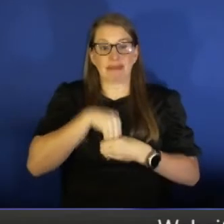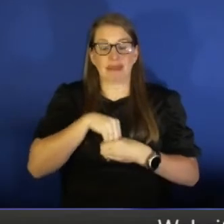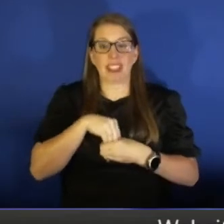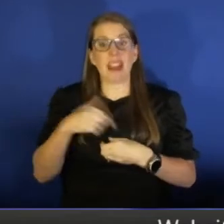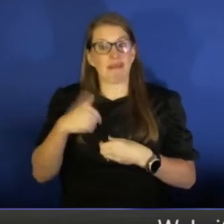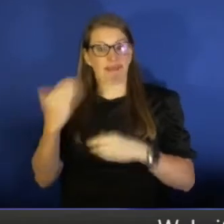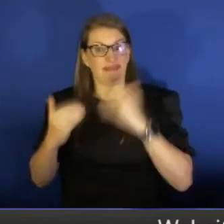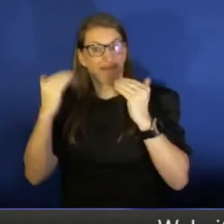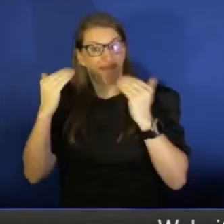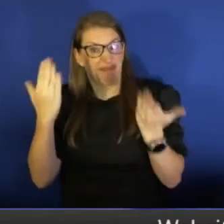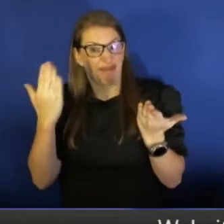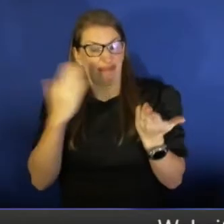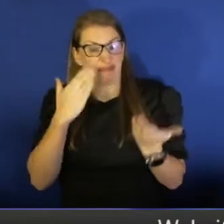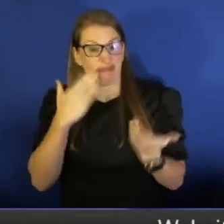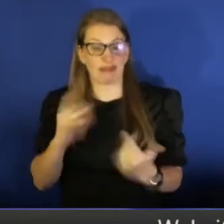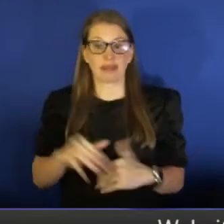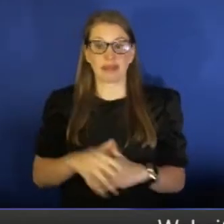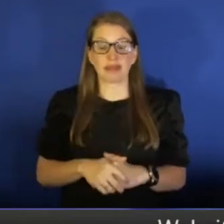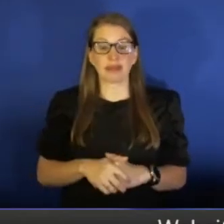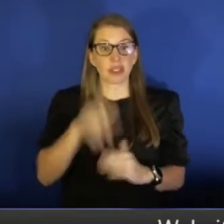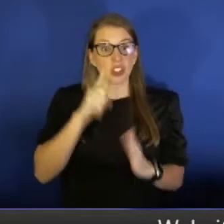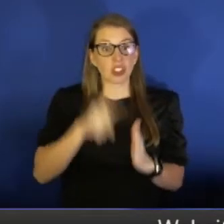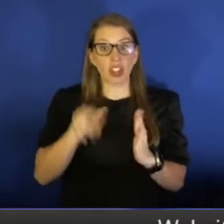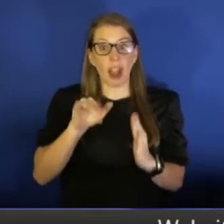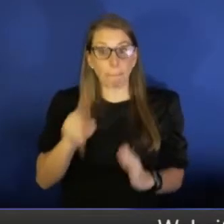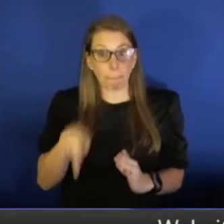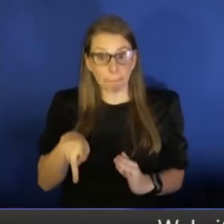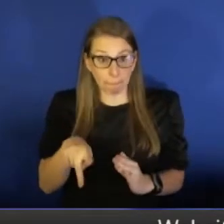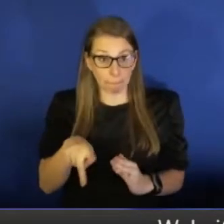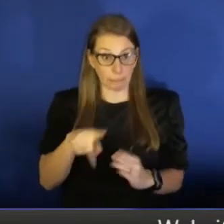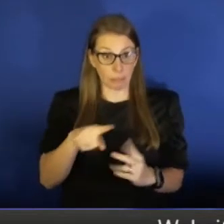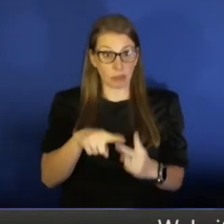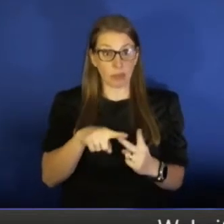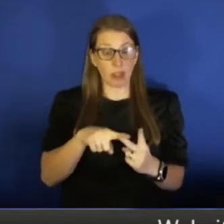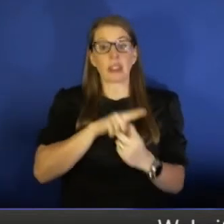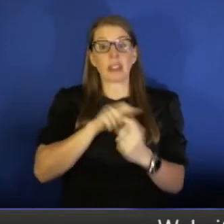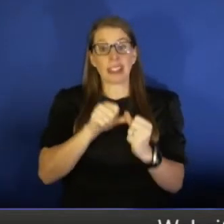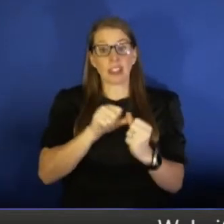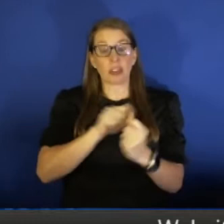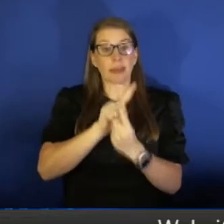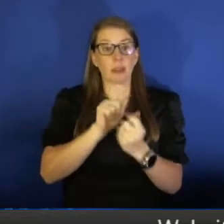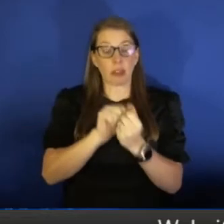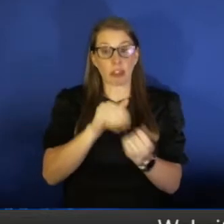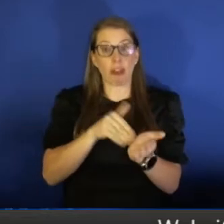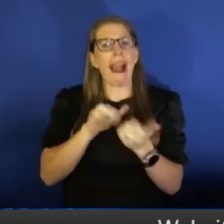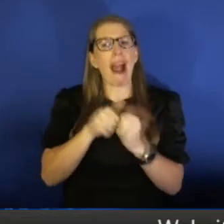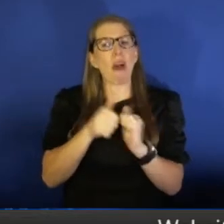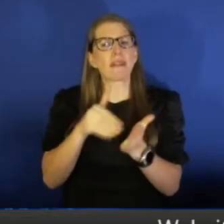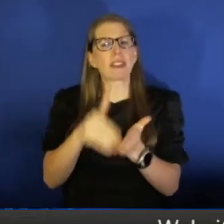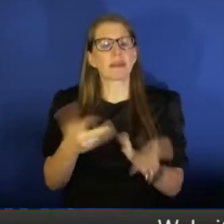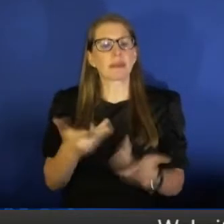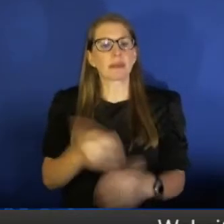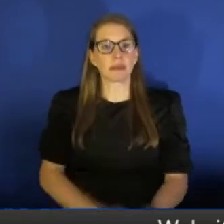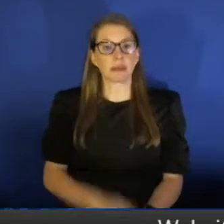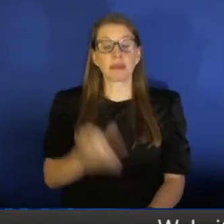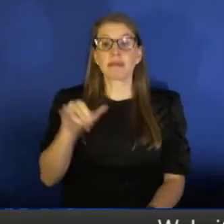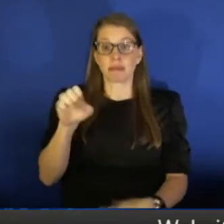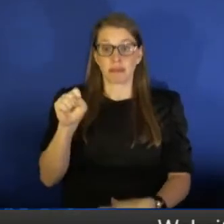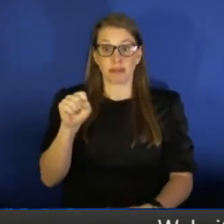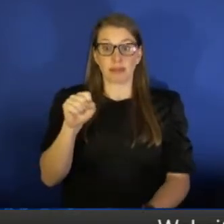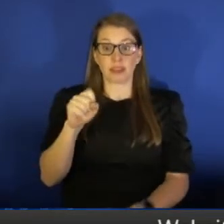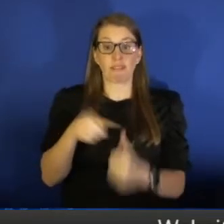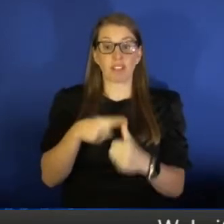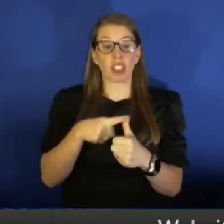Do you have to continue to do checkups, and you continue to see your physicians regularly, sure do. and how often? Yes. So so first off, I